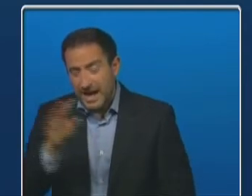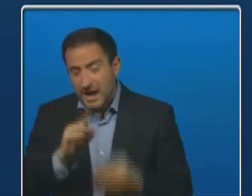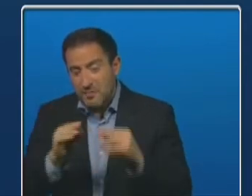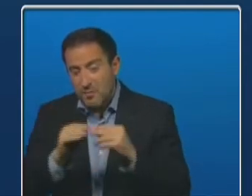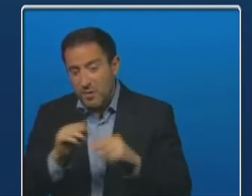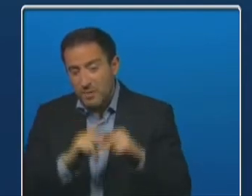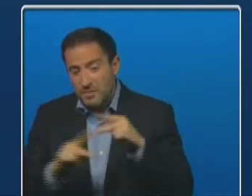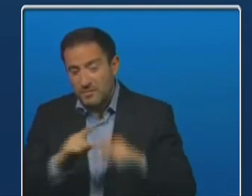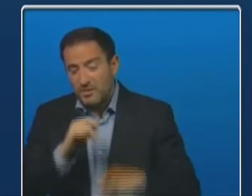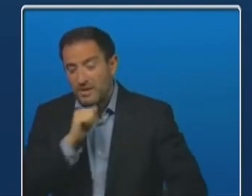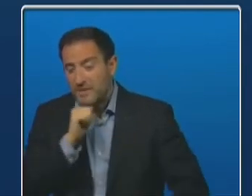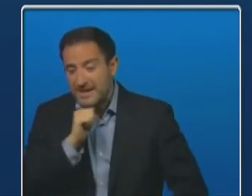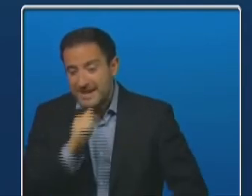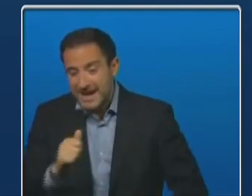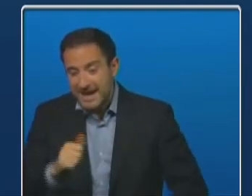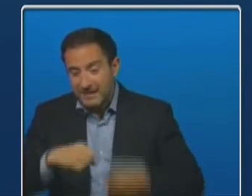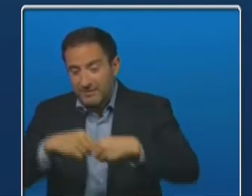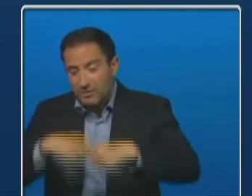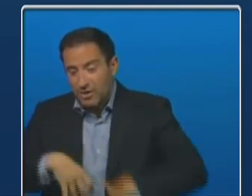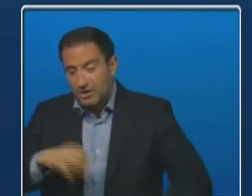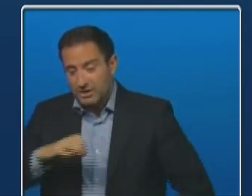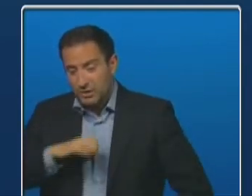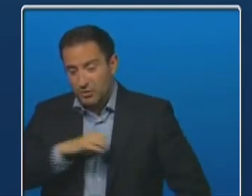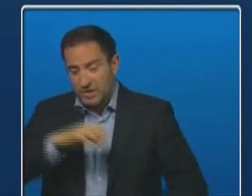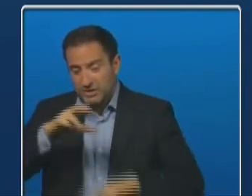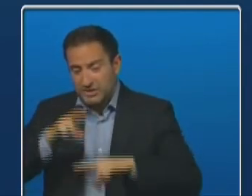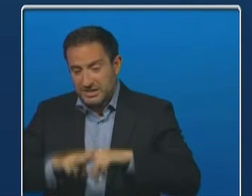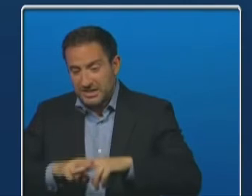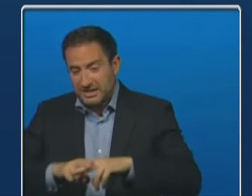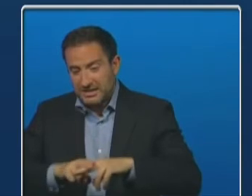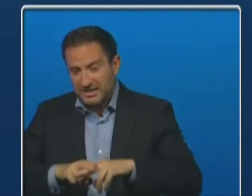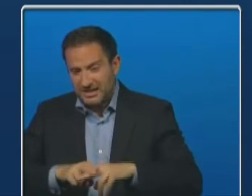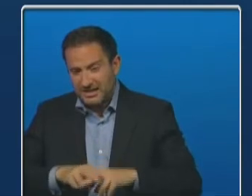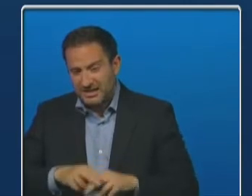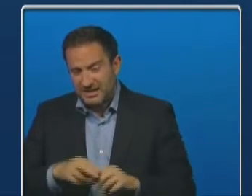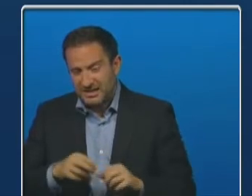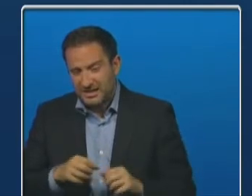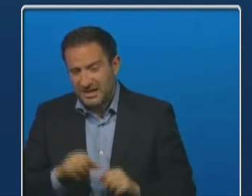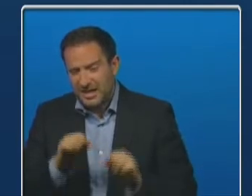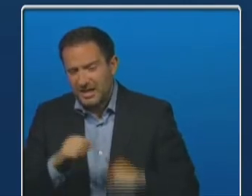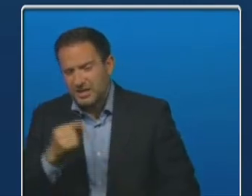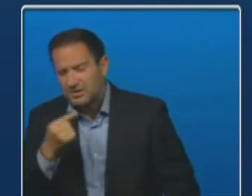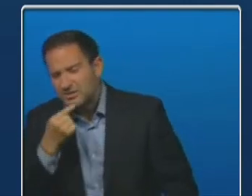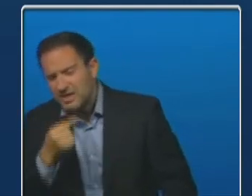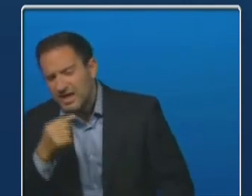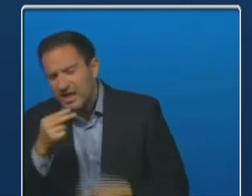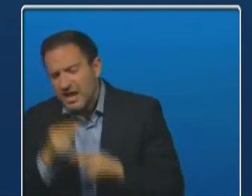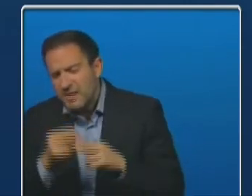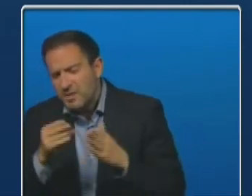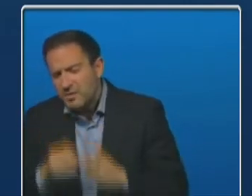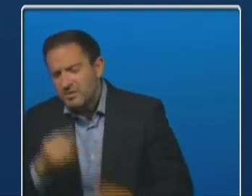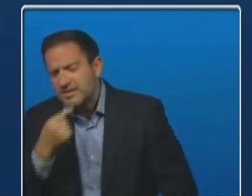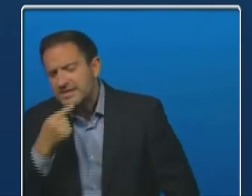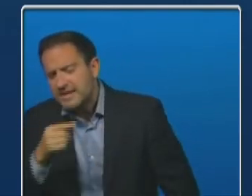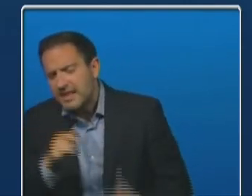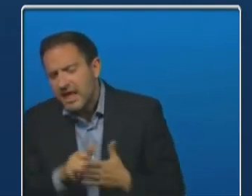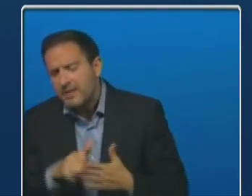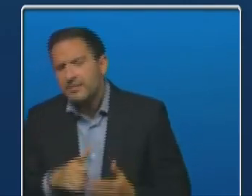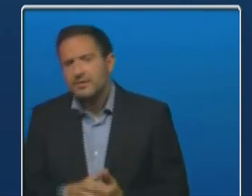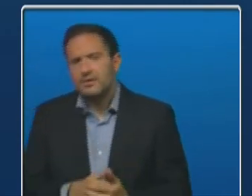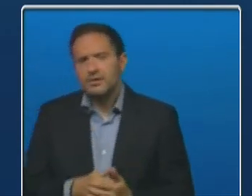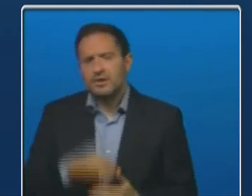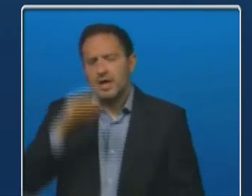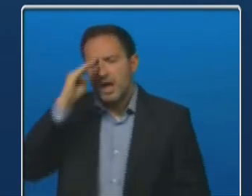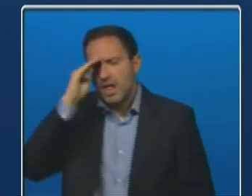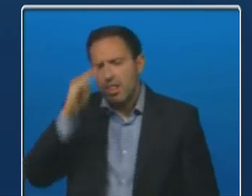would not have lost a congressional seat. Confirm that, please, and tell me the name of the person who said it. Thank you. Hi,